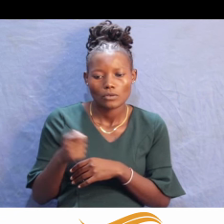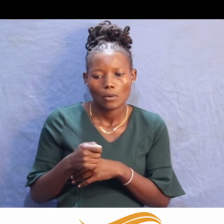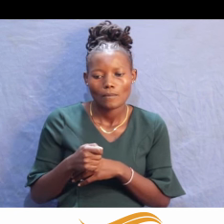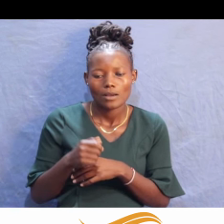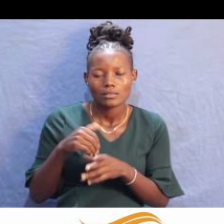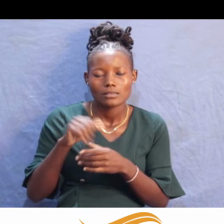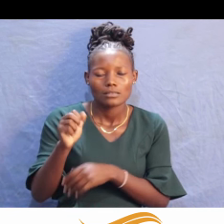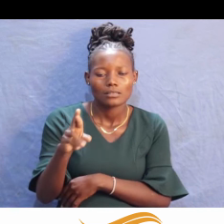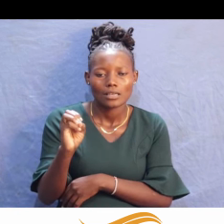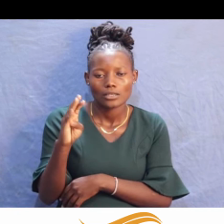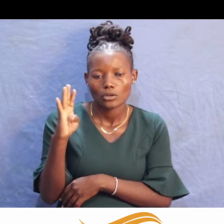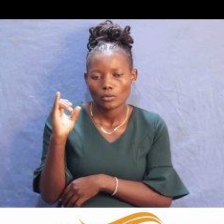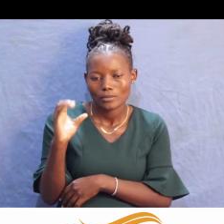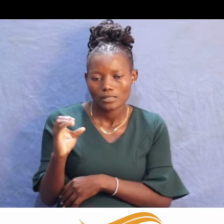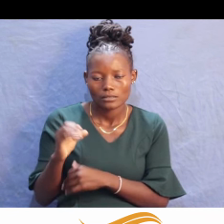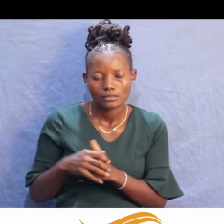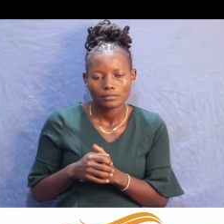aerobic